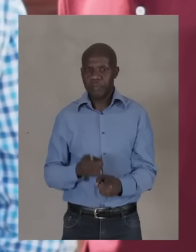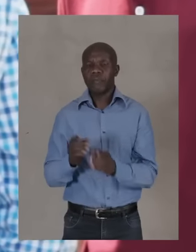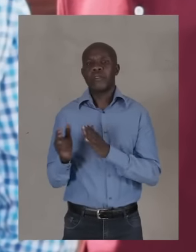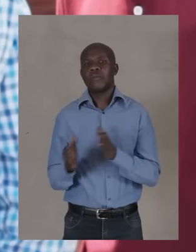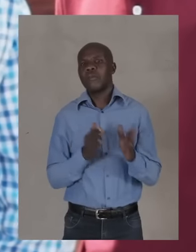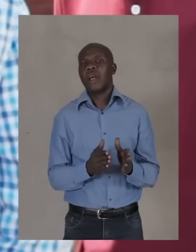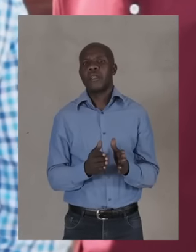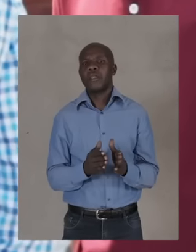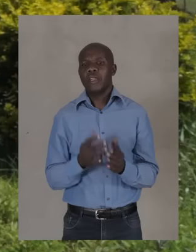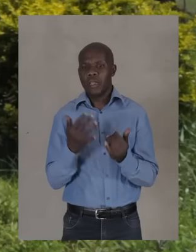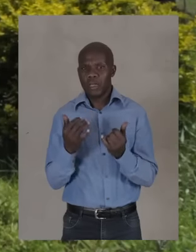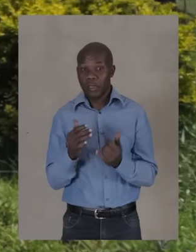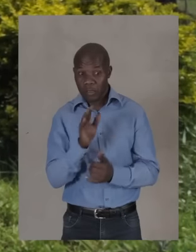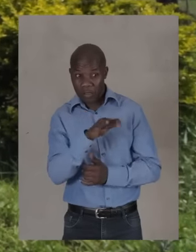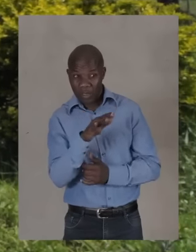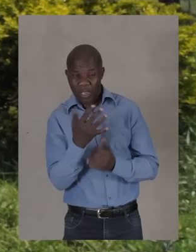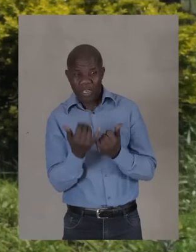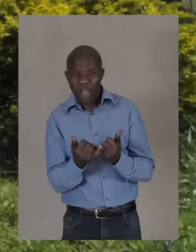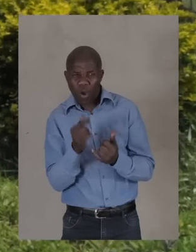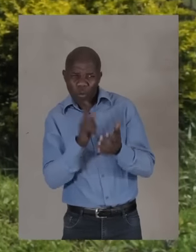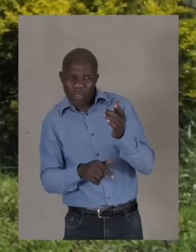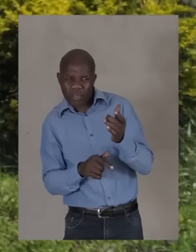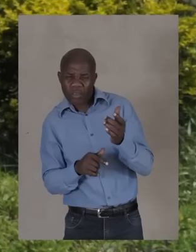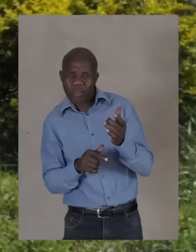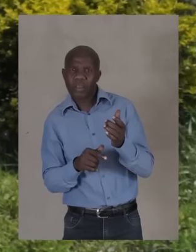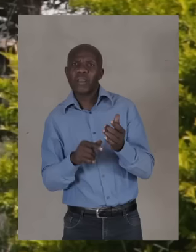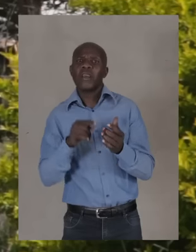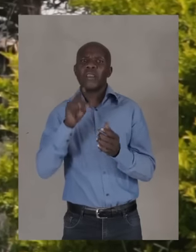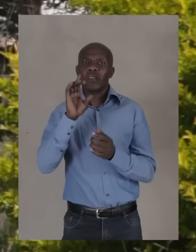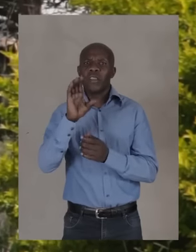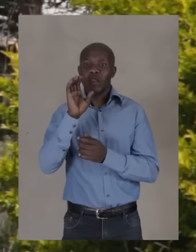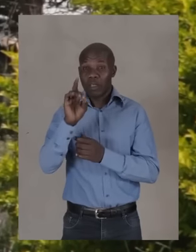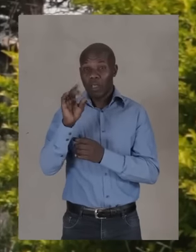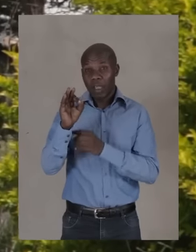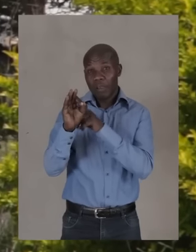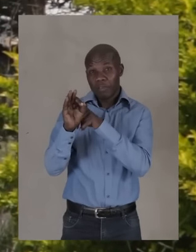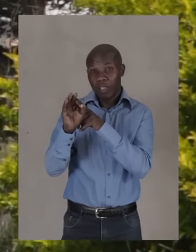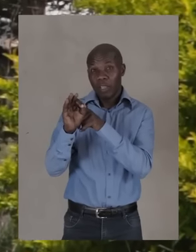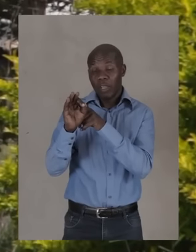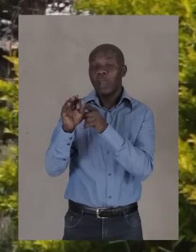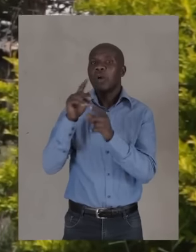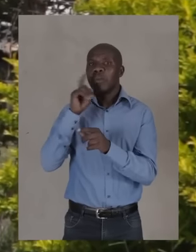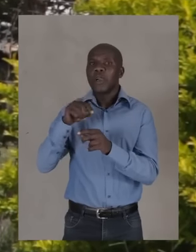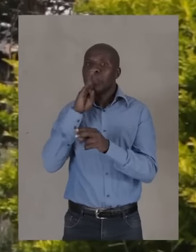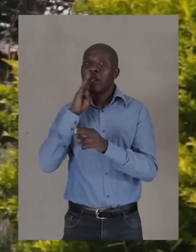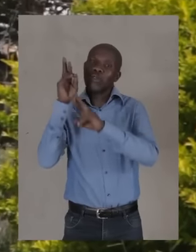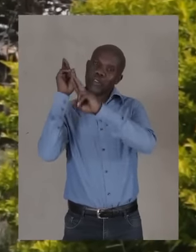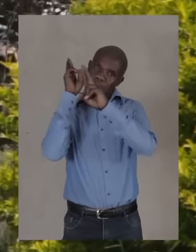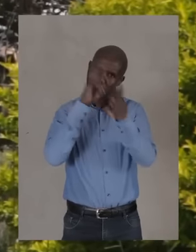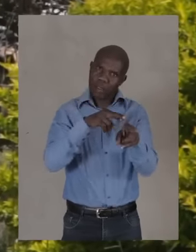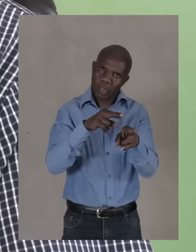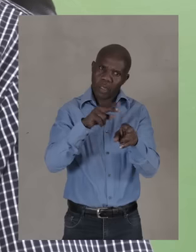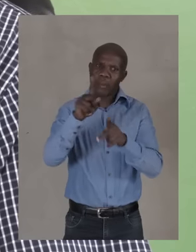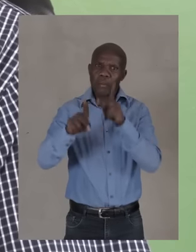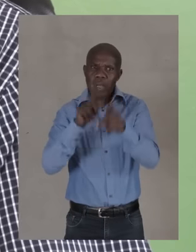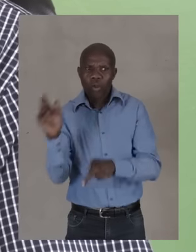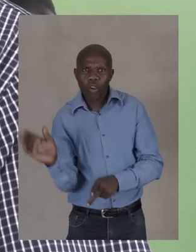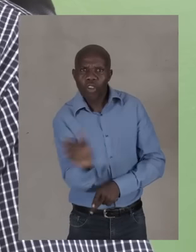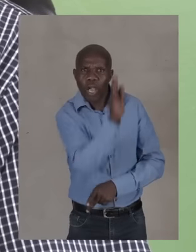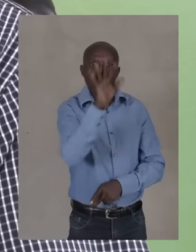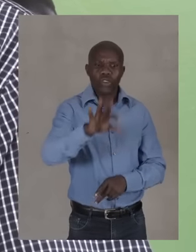own destiny. So when you have CDF that happens, and if it is respected, the